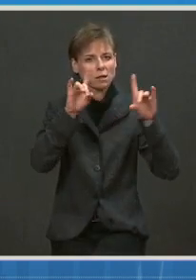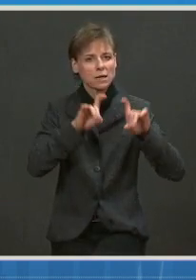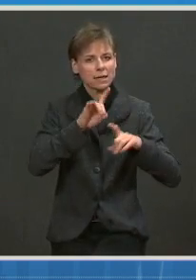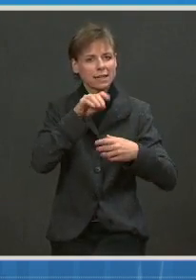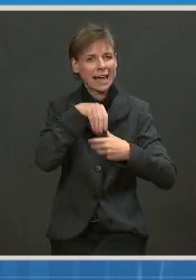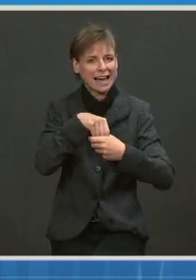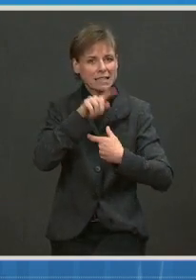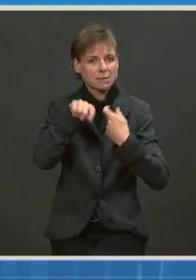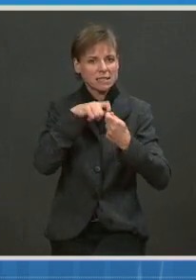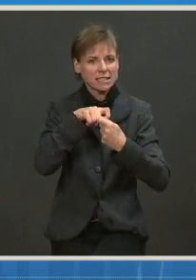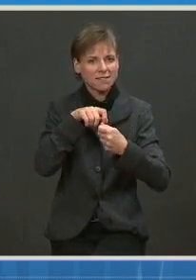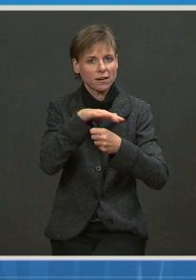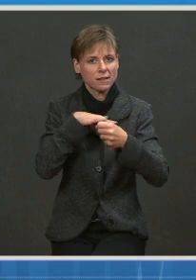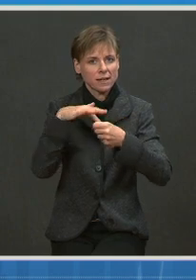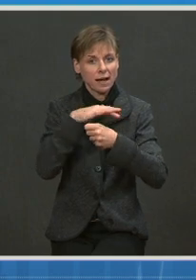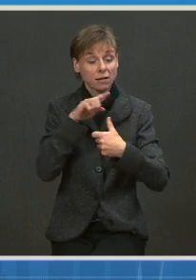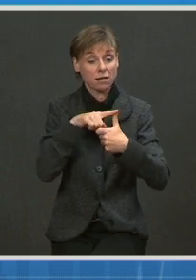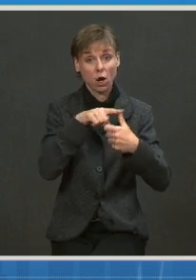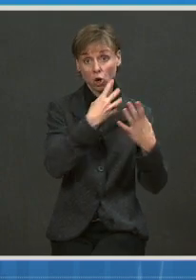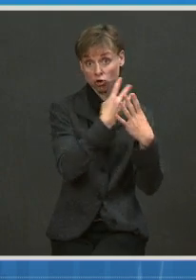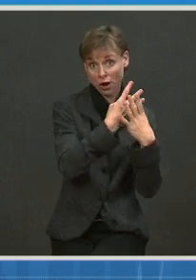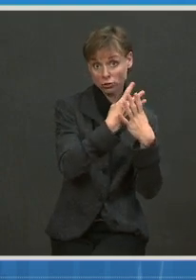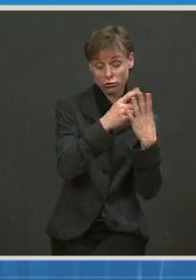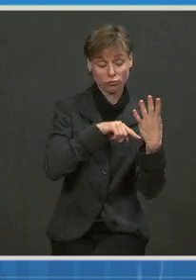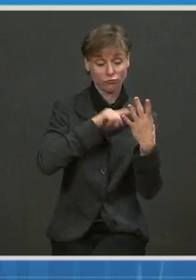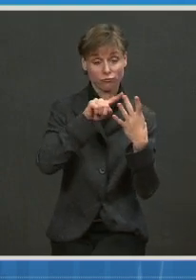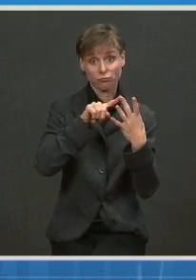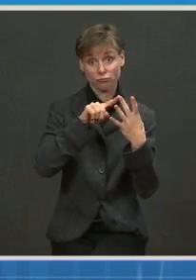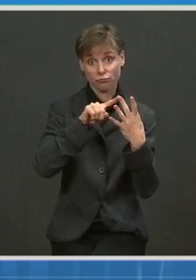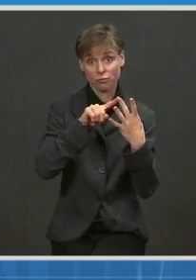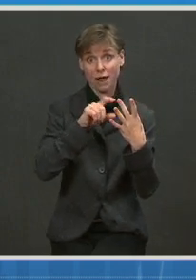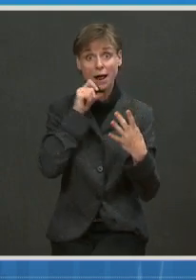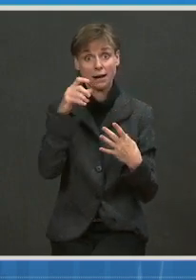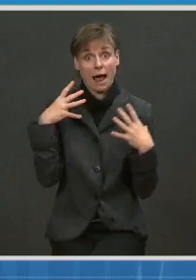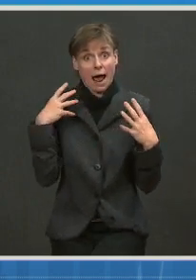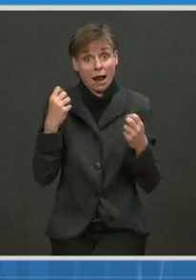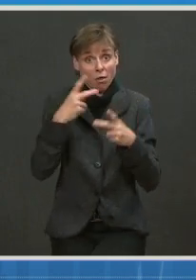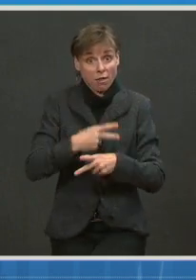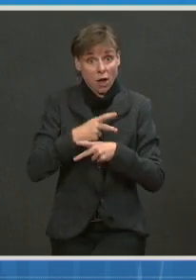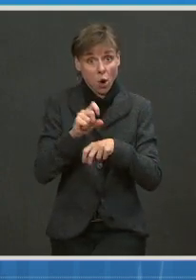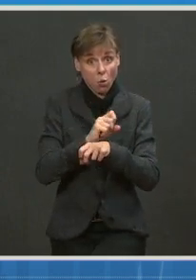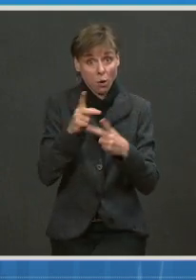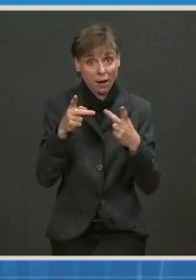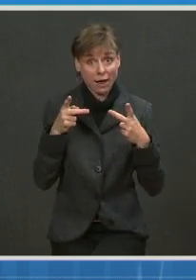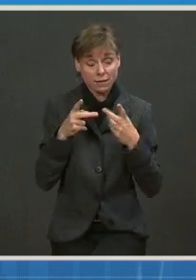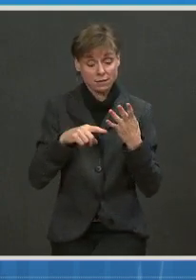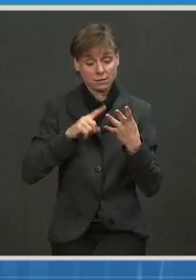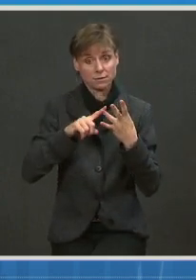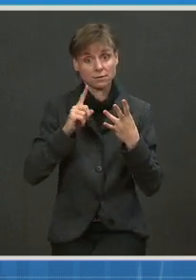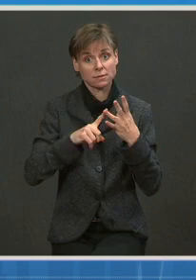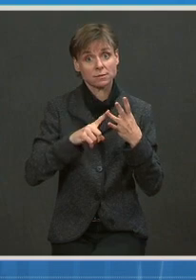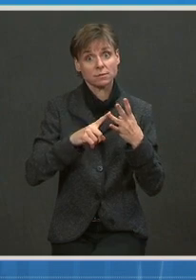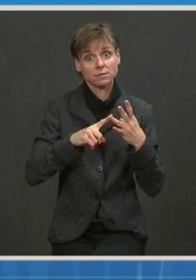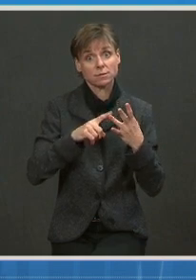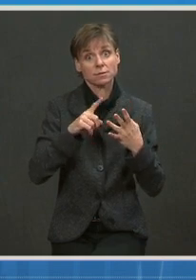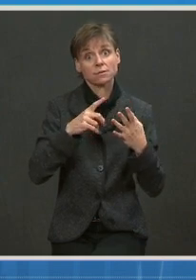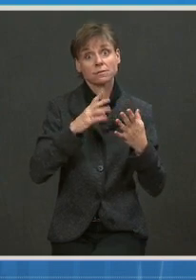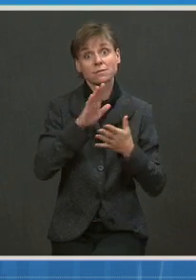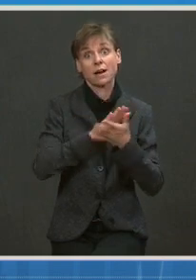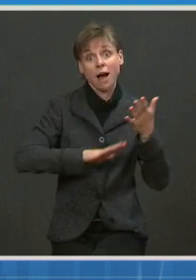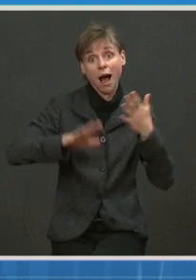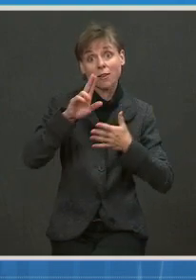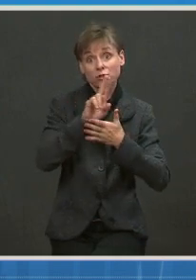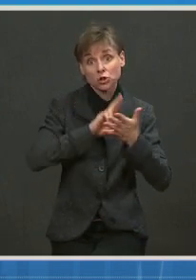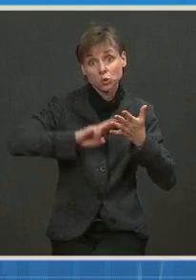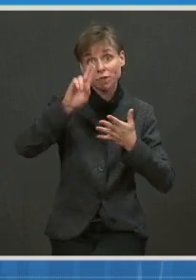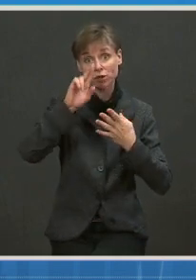settings, including correctional and detention facilities, non-healthcare workplaces, institutions of higher education, and homeless shelters